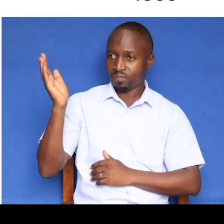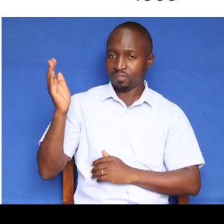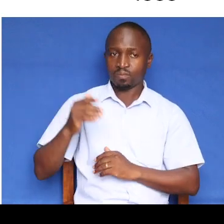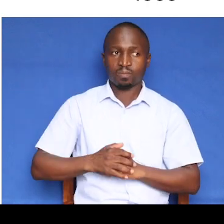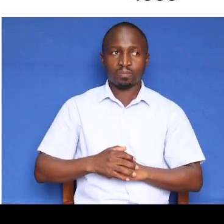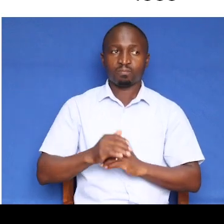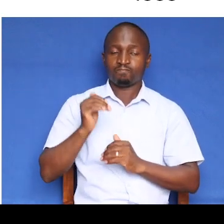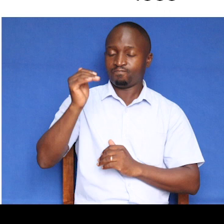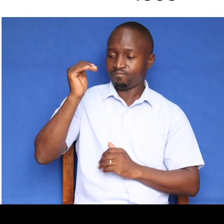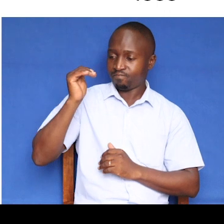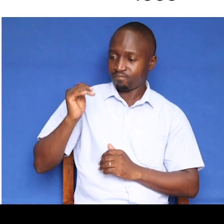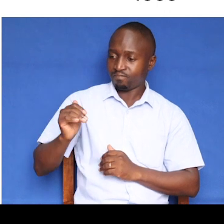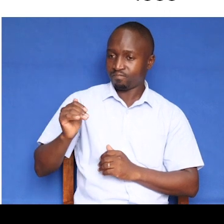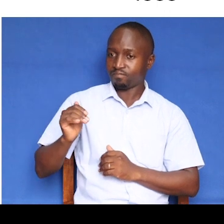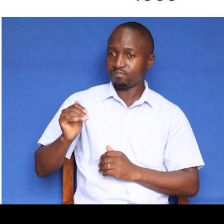And the D,